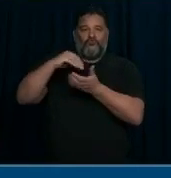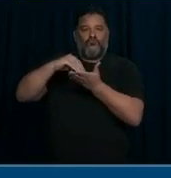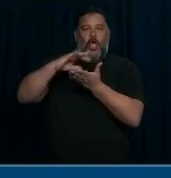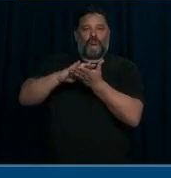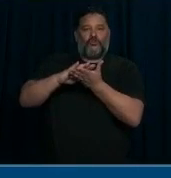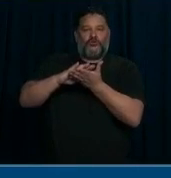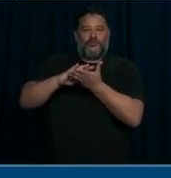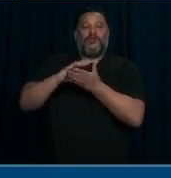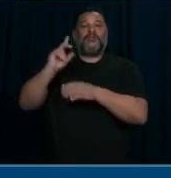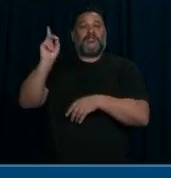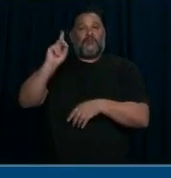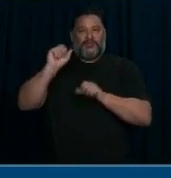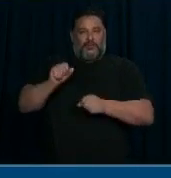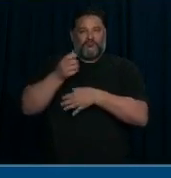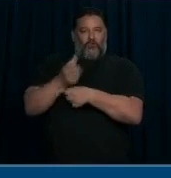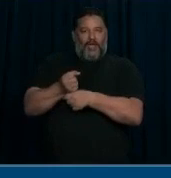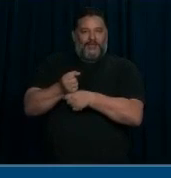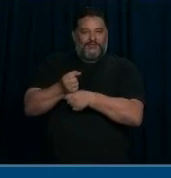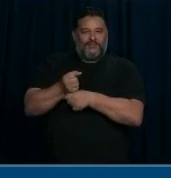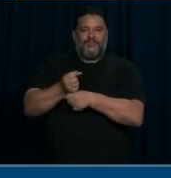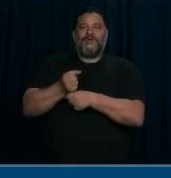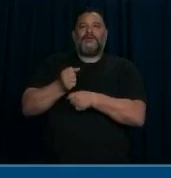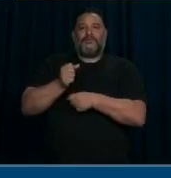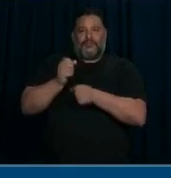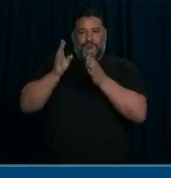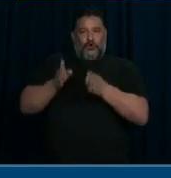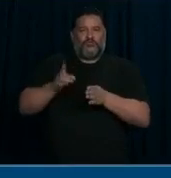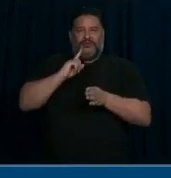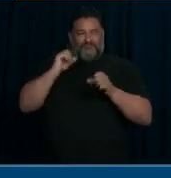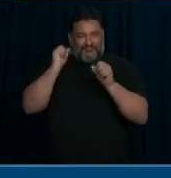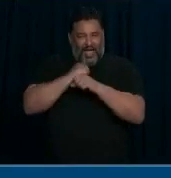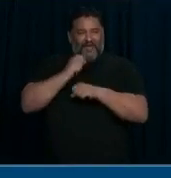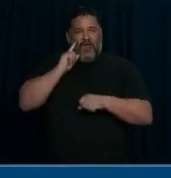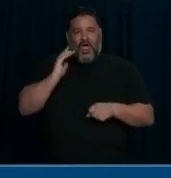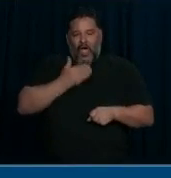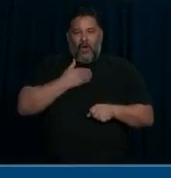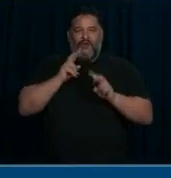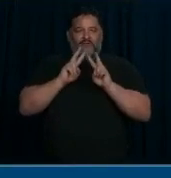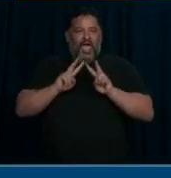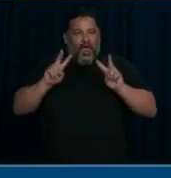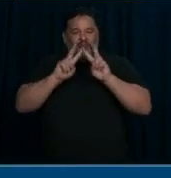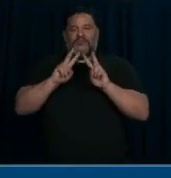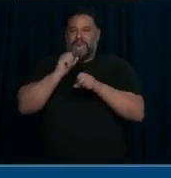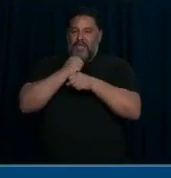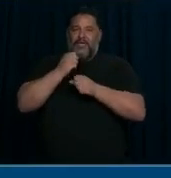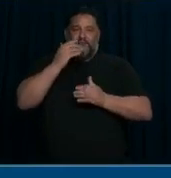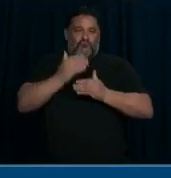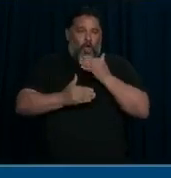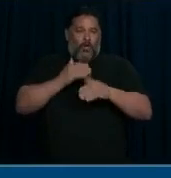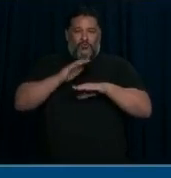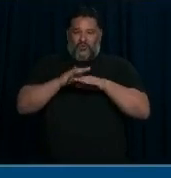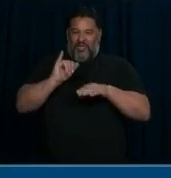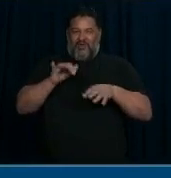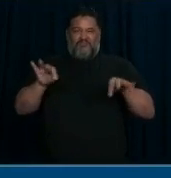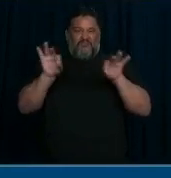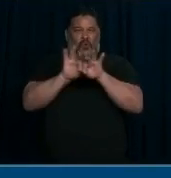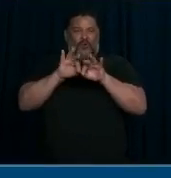can trust of actually fighting for our values, of actually making progress on the critical challenges we